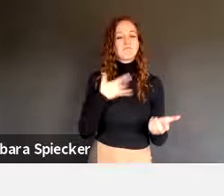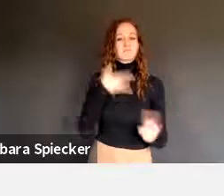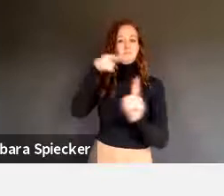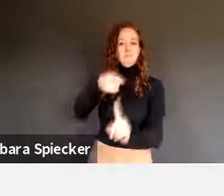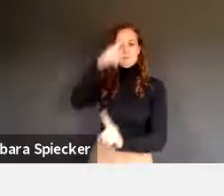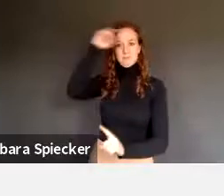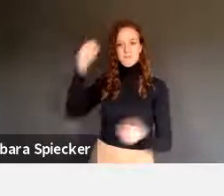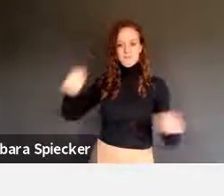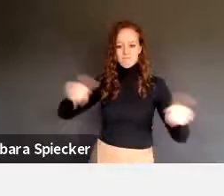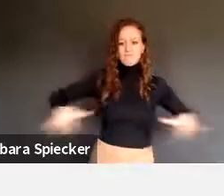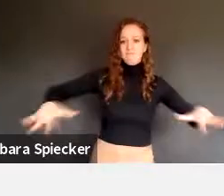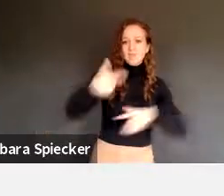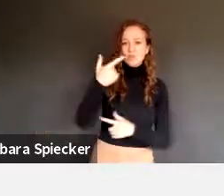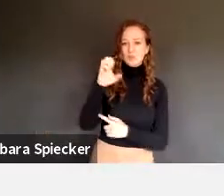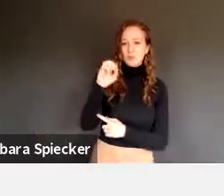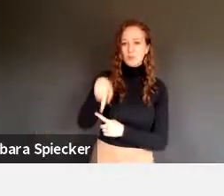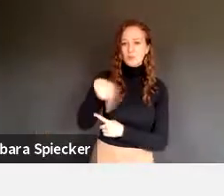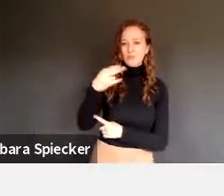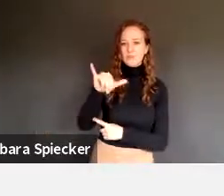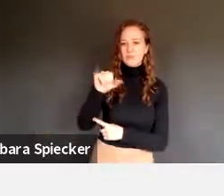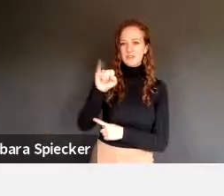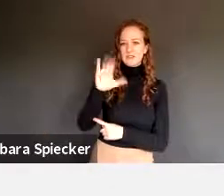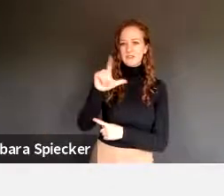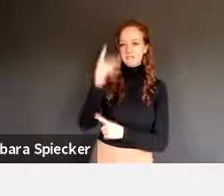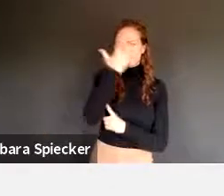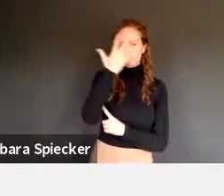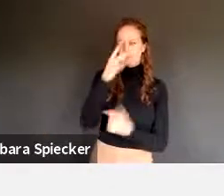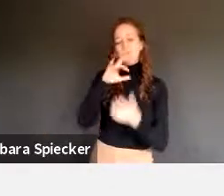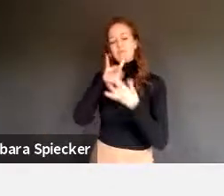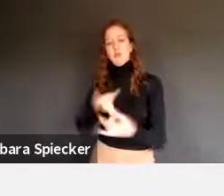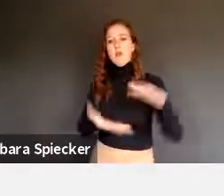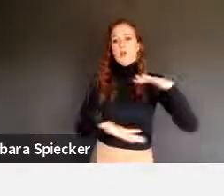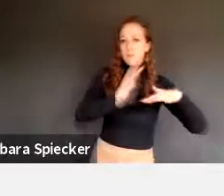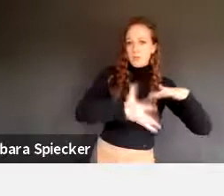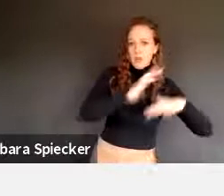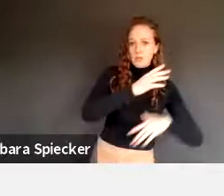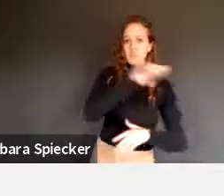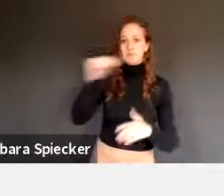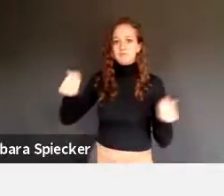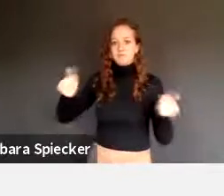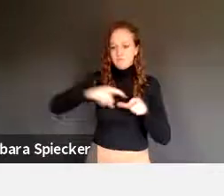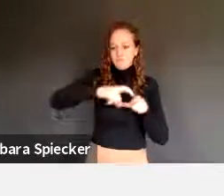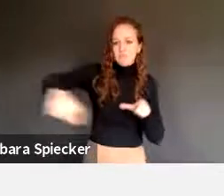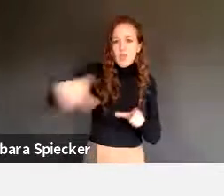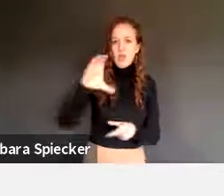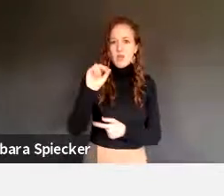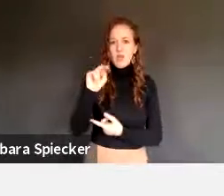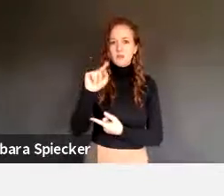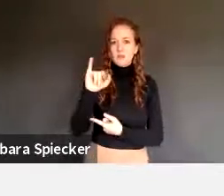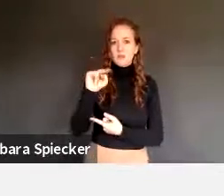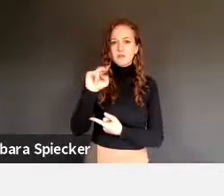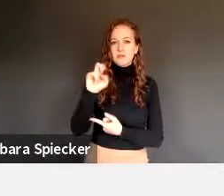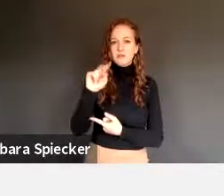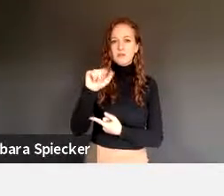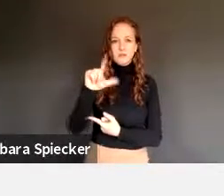Why did the results differ so greatly between these 2 sites? Well, variation in geophysical features, like coastal upwelling